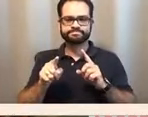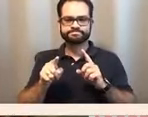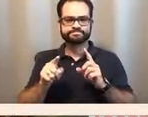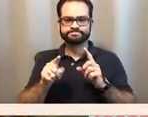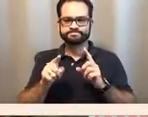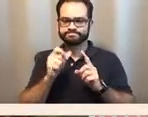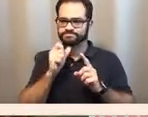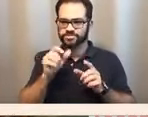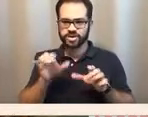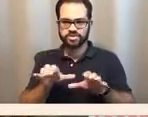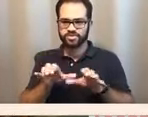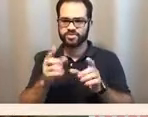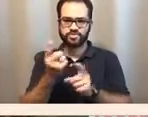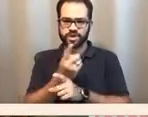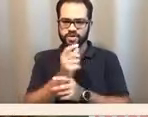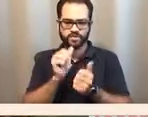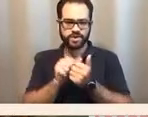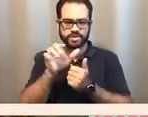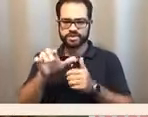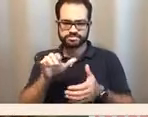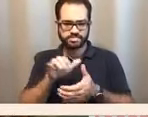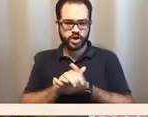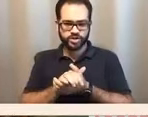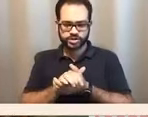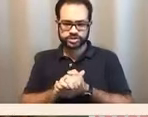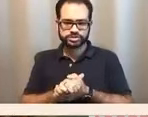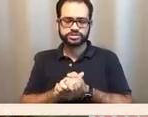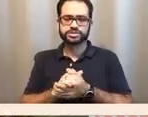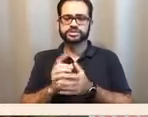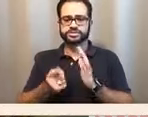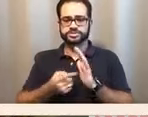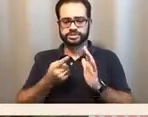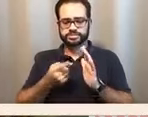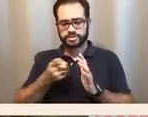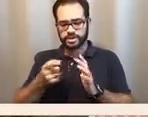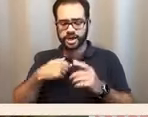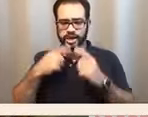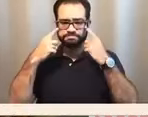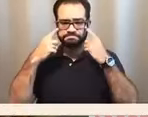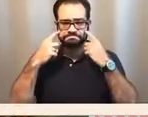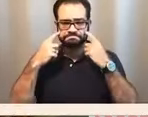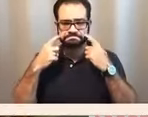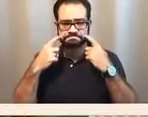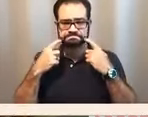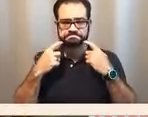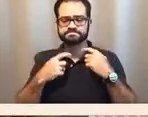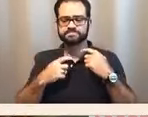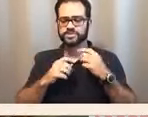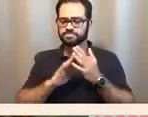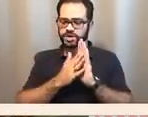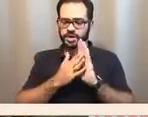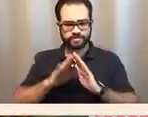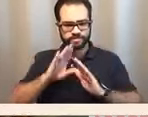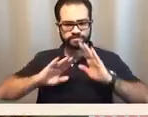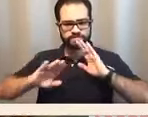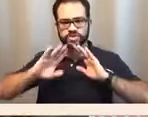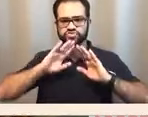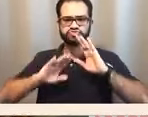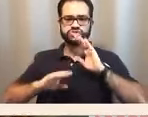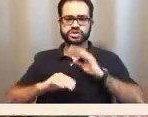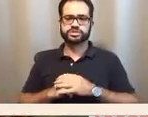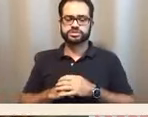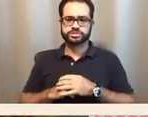in his marriage. And there were times when he had tears in his eyes and become frustrated. And he took